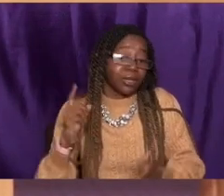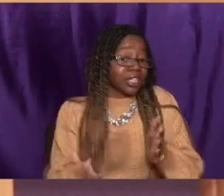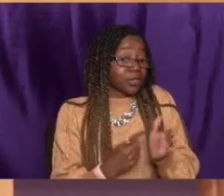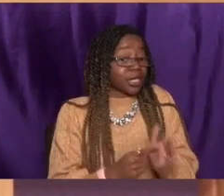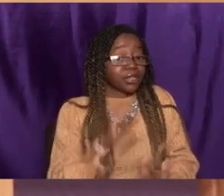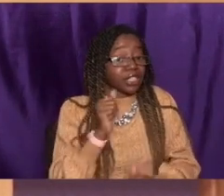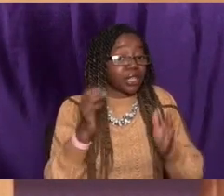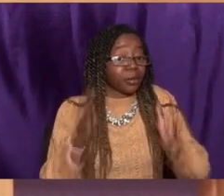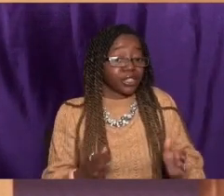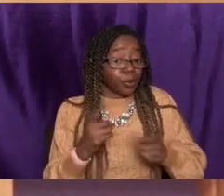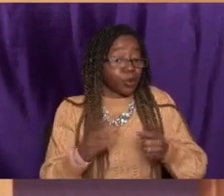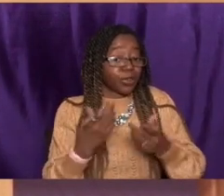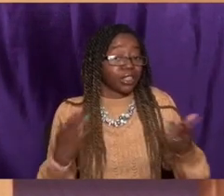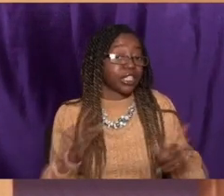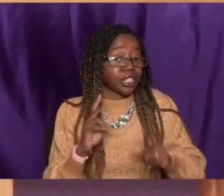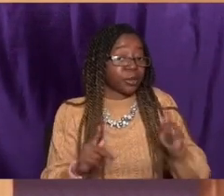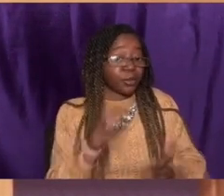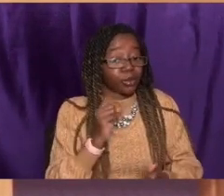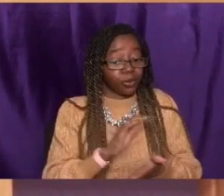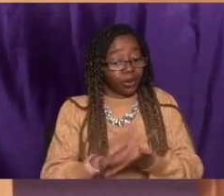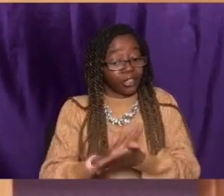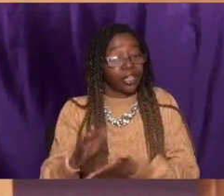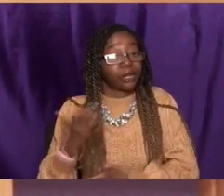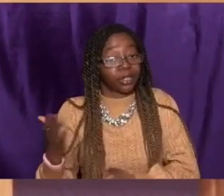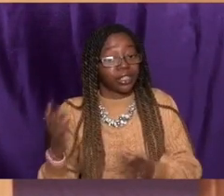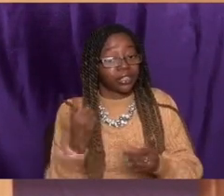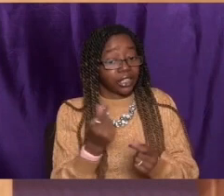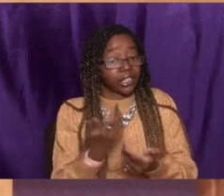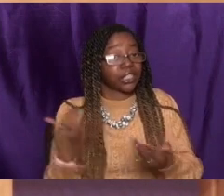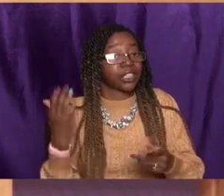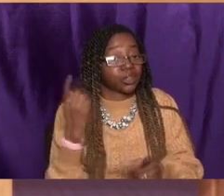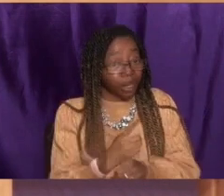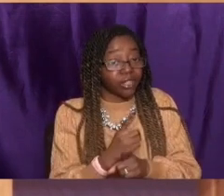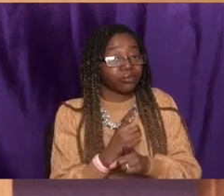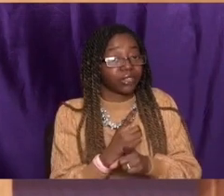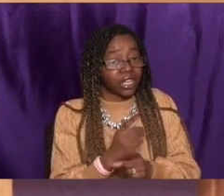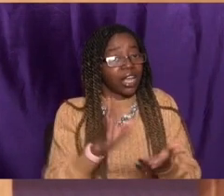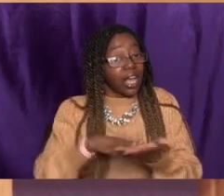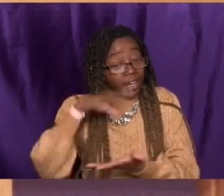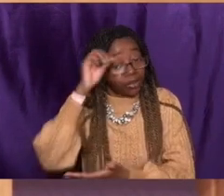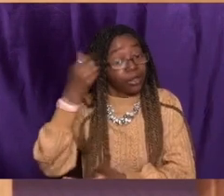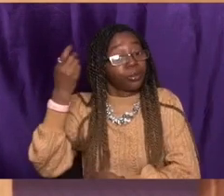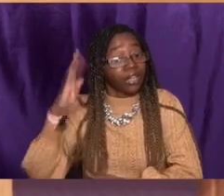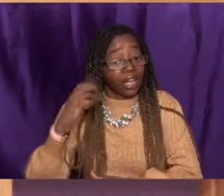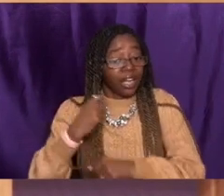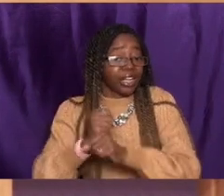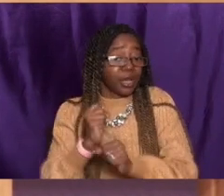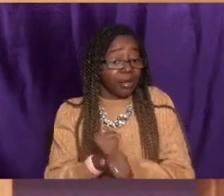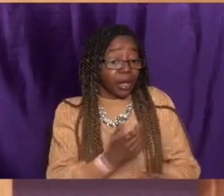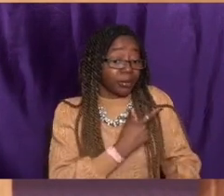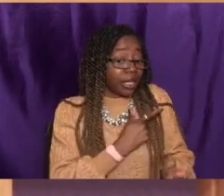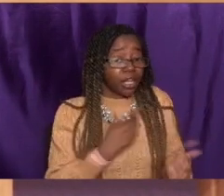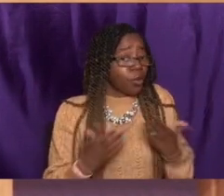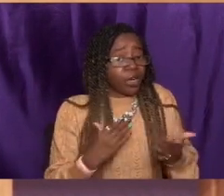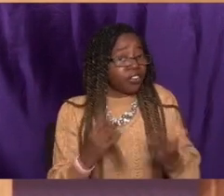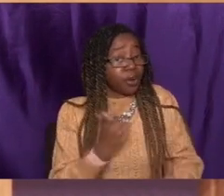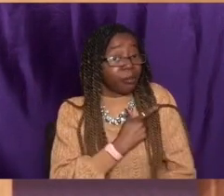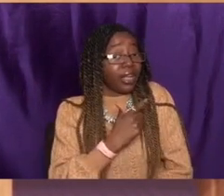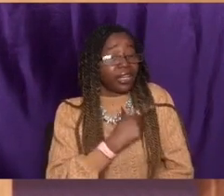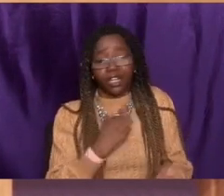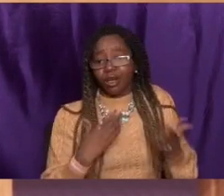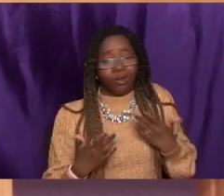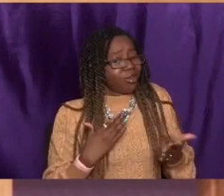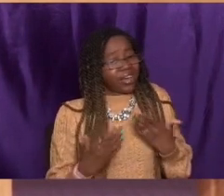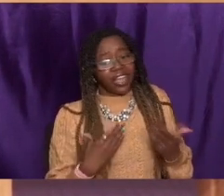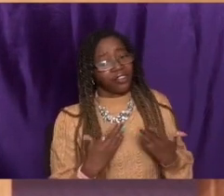the person who's running things. It's some people who cleaning up things to get things done. See, I've learned God can make up the lack of whatever my lack is.